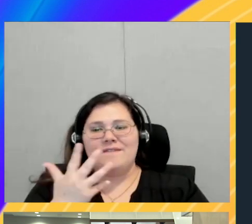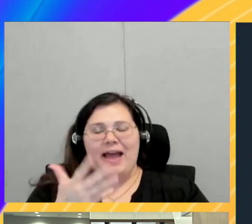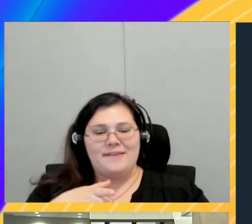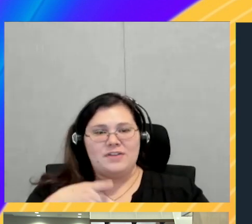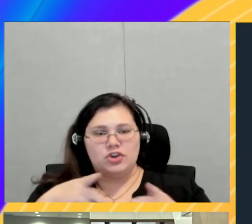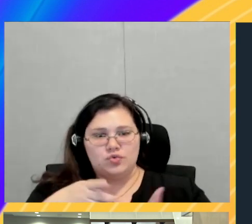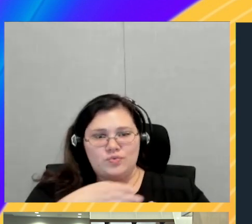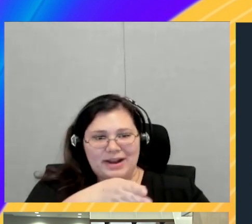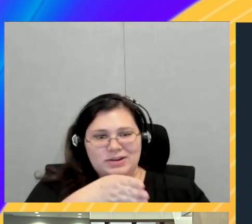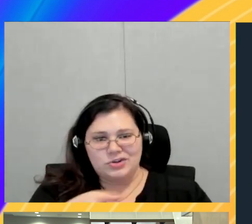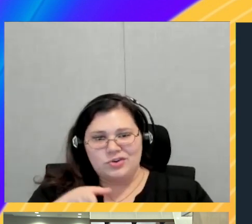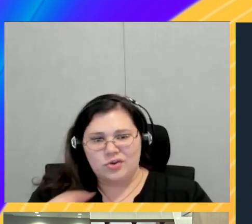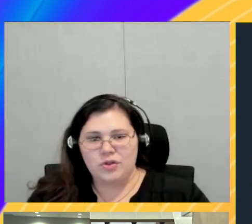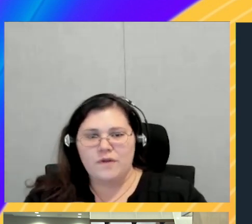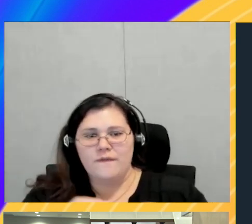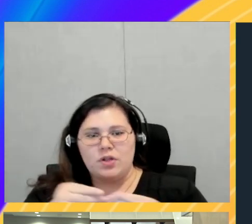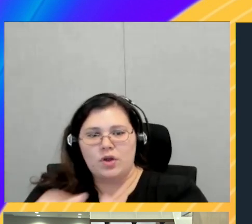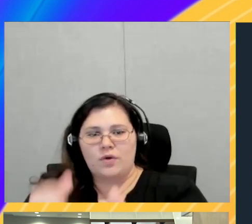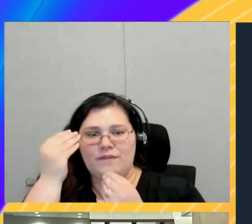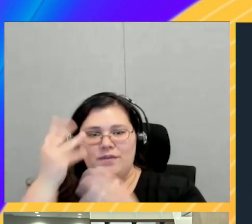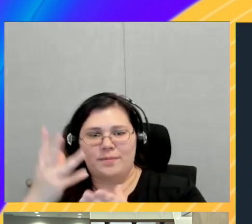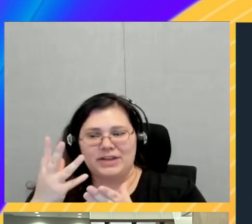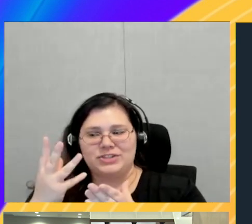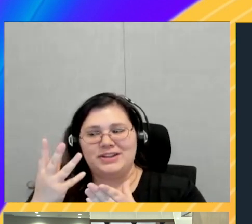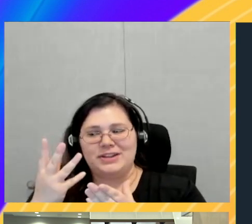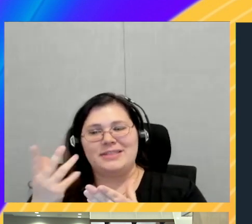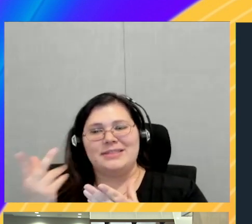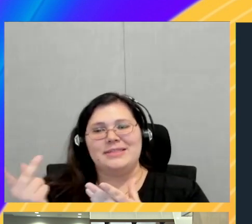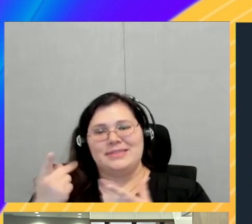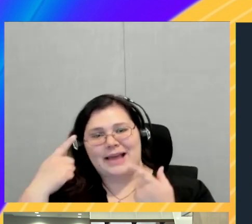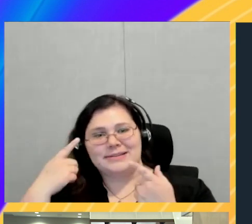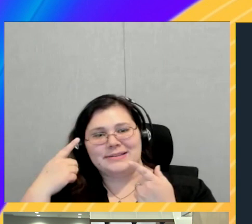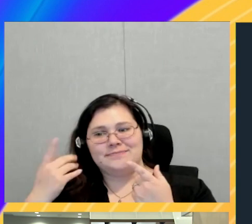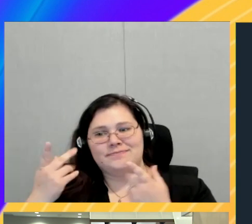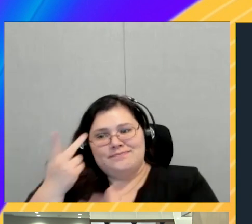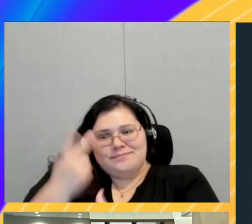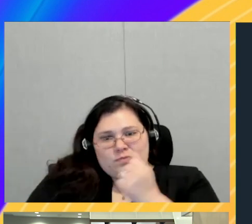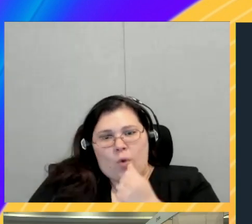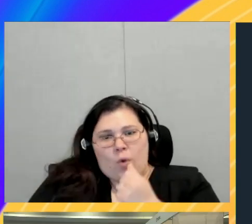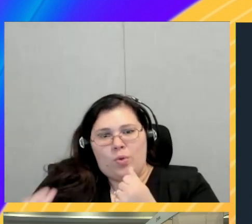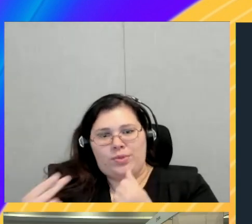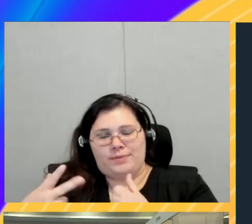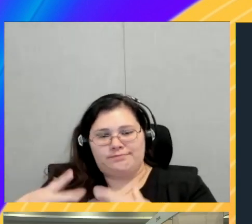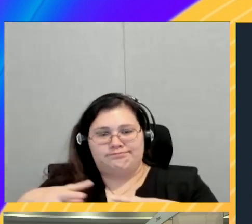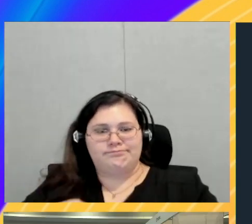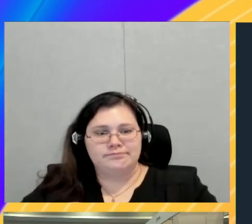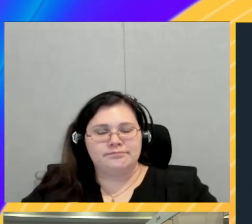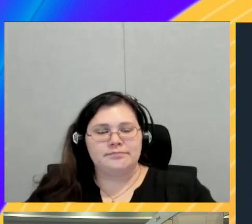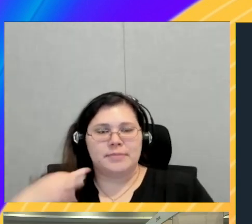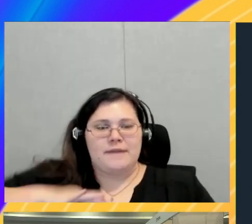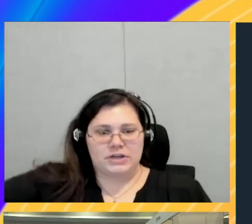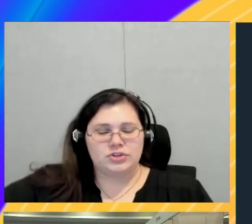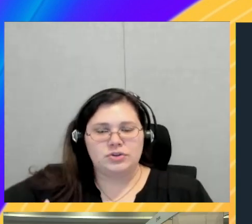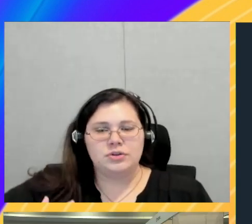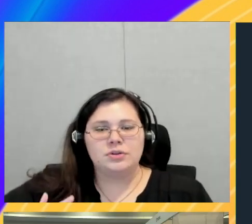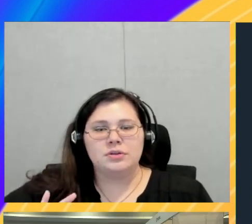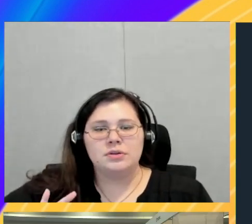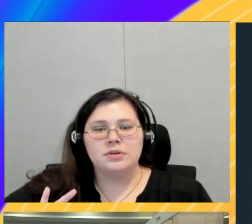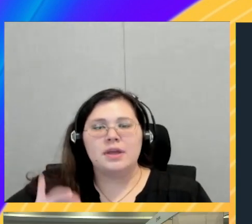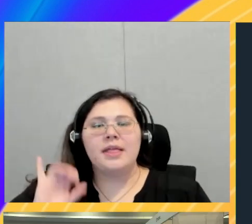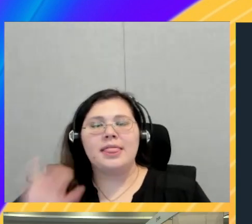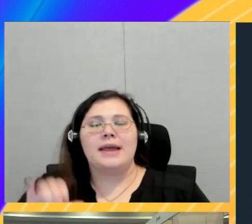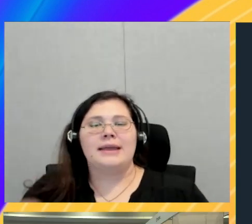its customers. And so many of the products and features and services that we introduce are inspired or directly related to